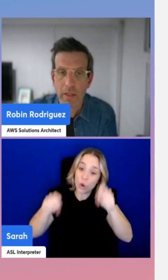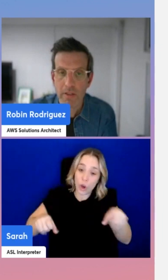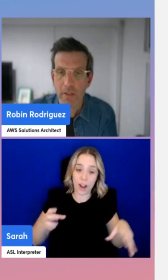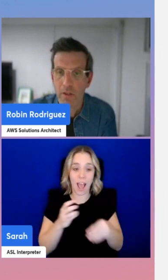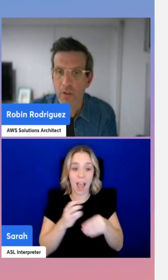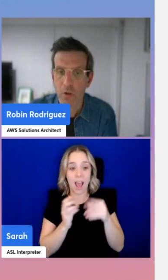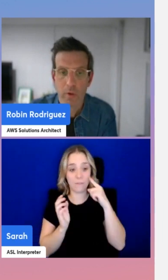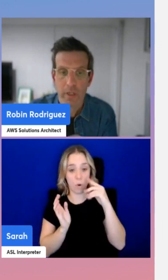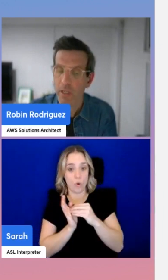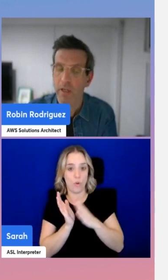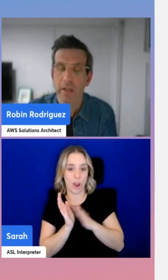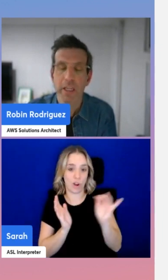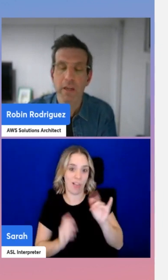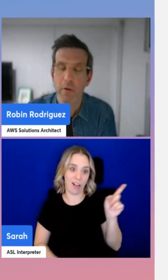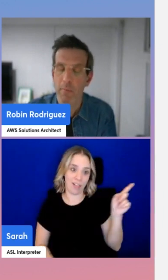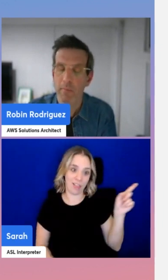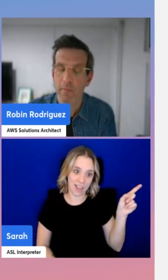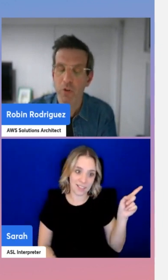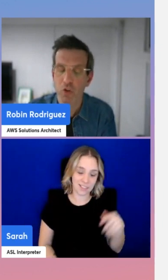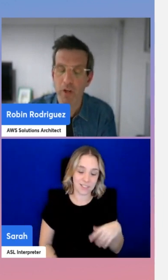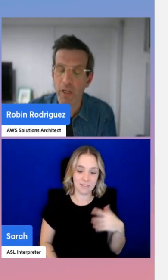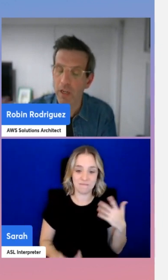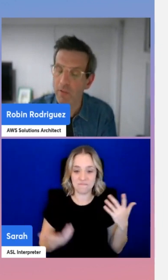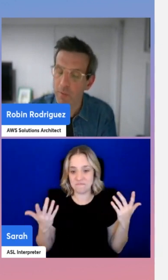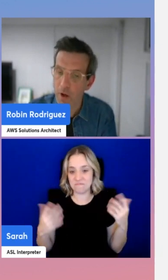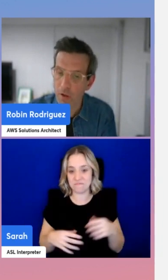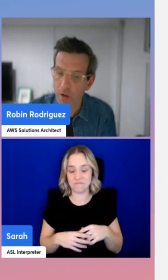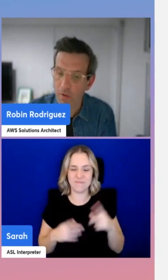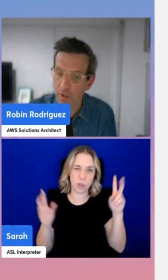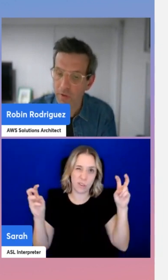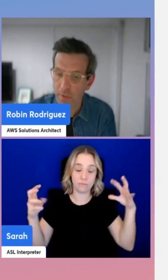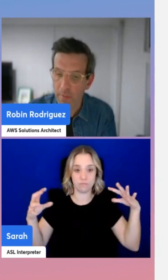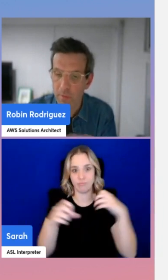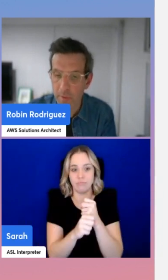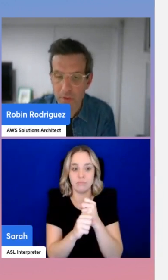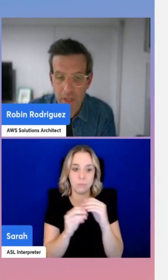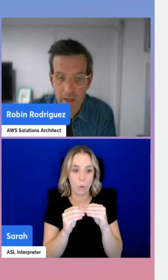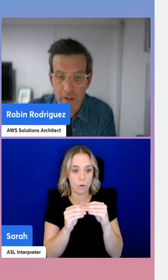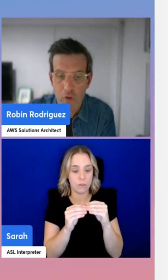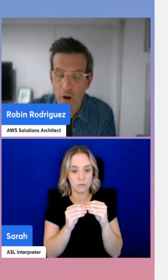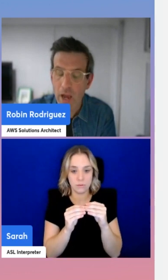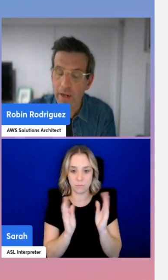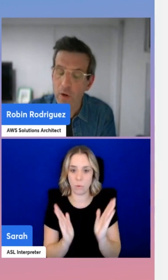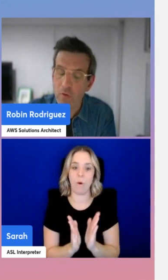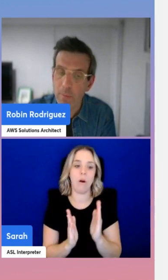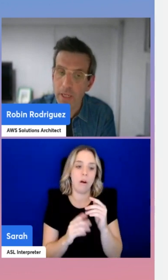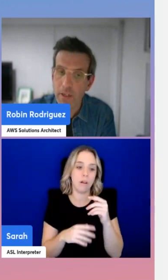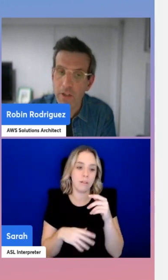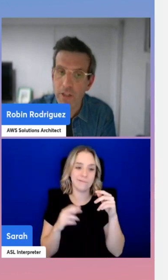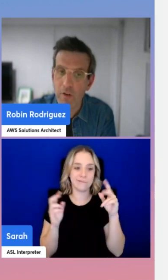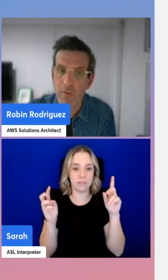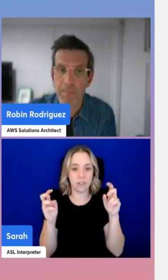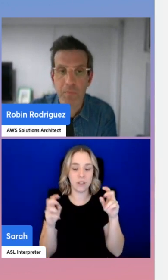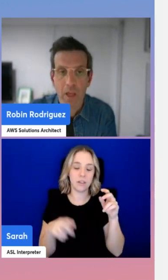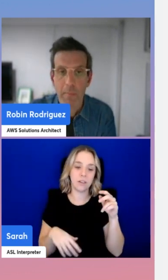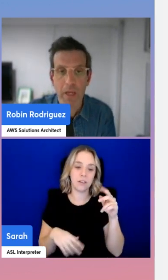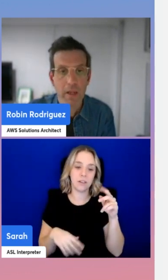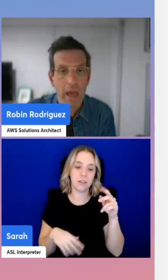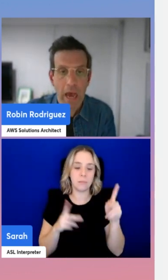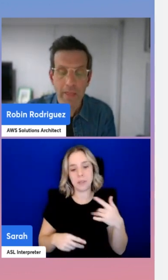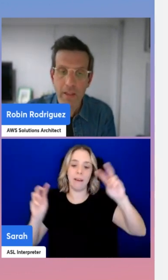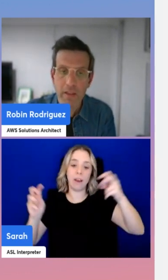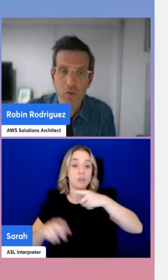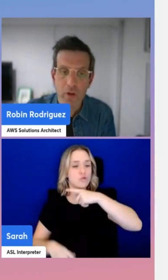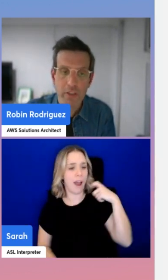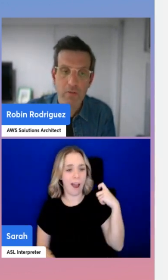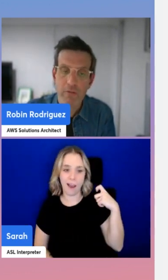like this to say shrink it even smaller. Sometimes people say dry, don't repeat yourself. But